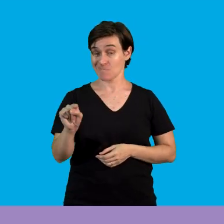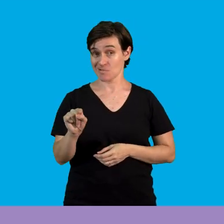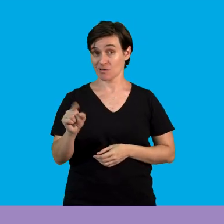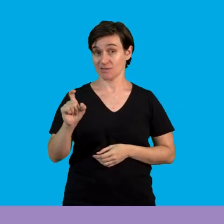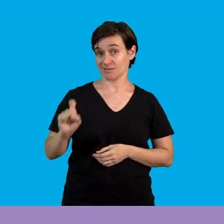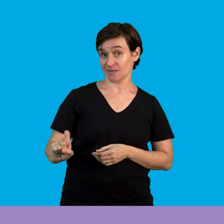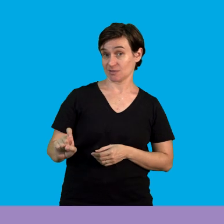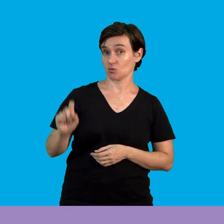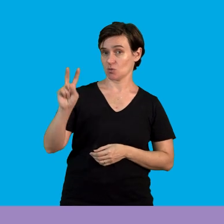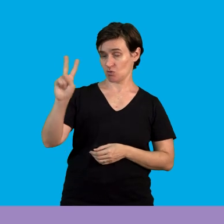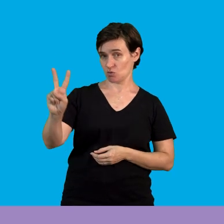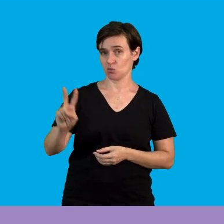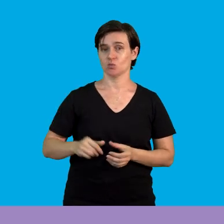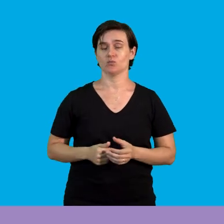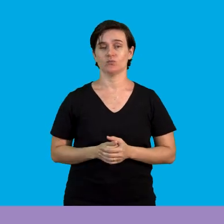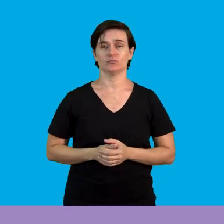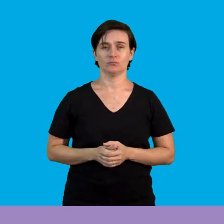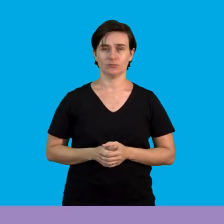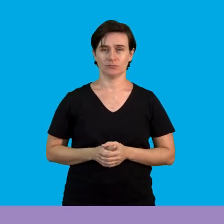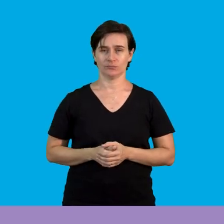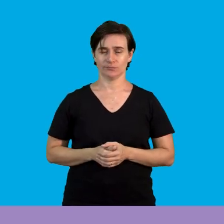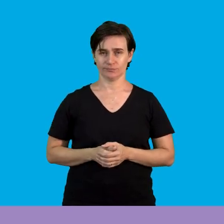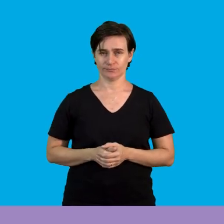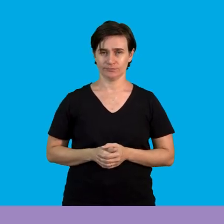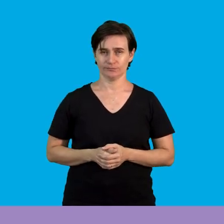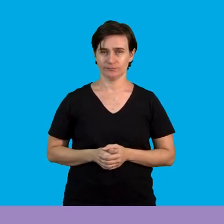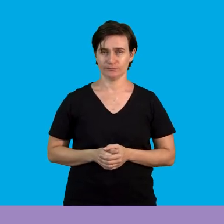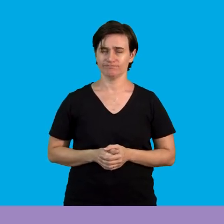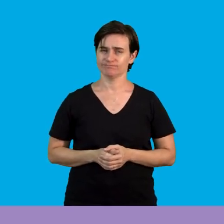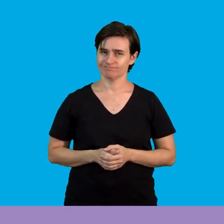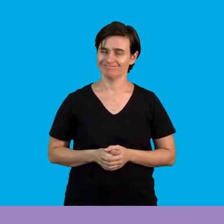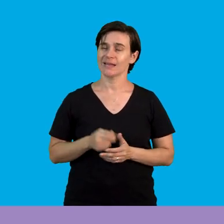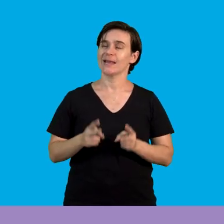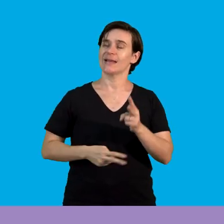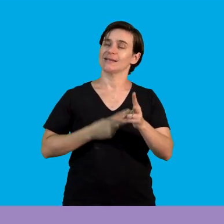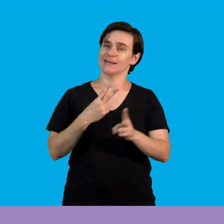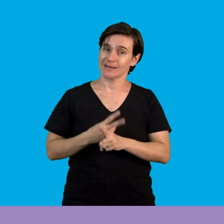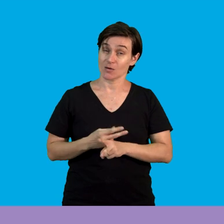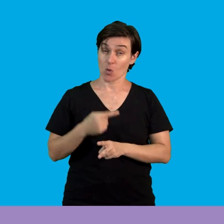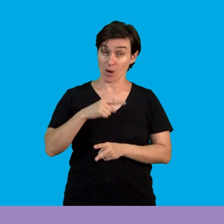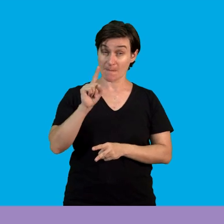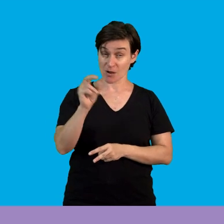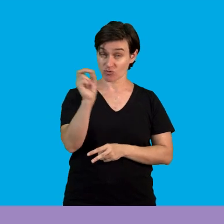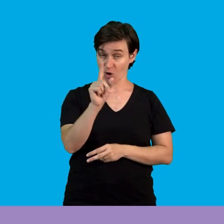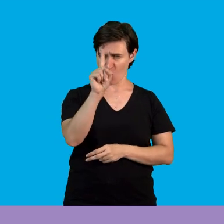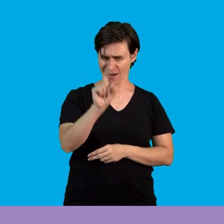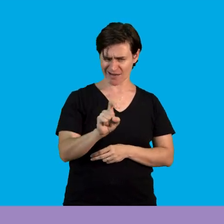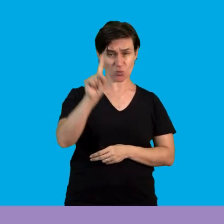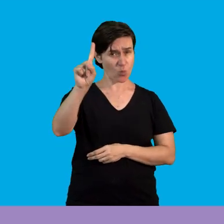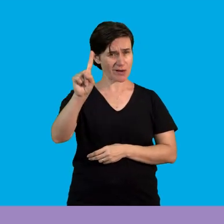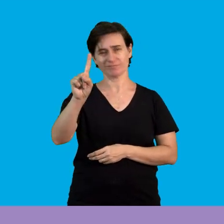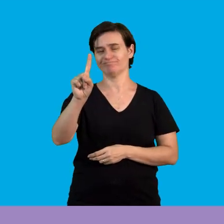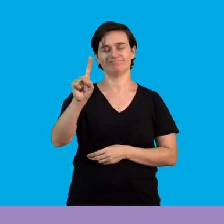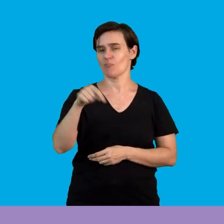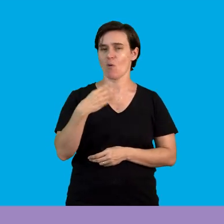1x raised to the exponent 1 and minus x squared. Again, we do not write the